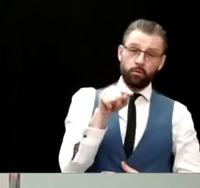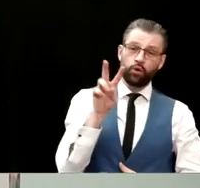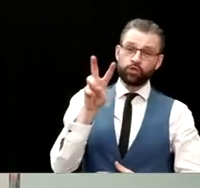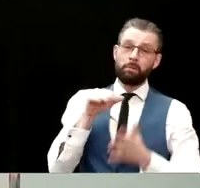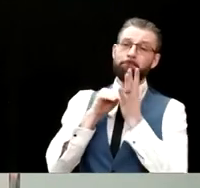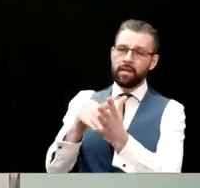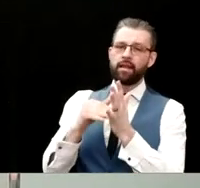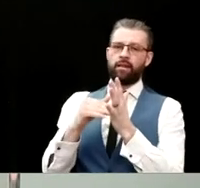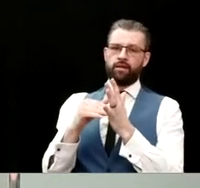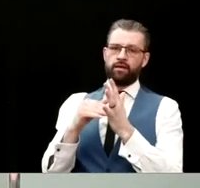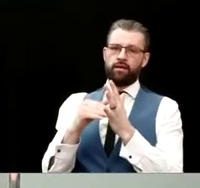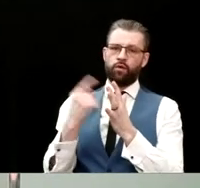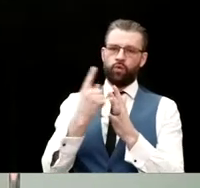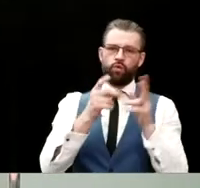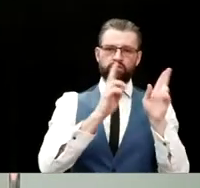million victims.